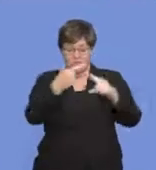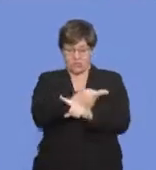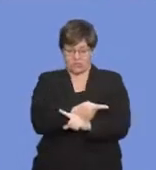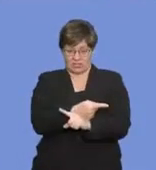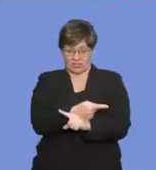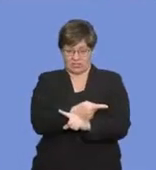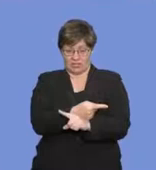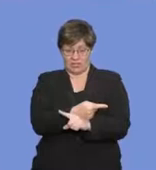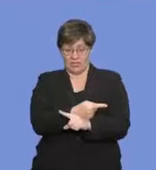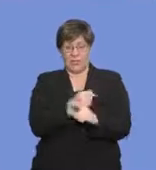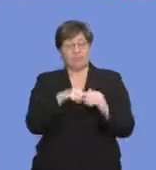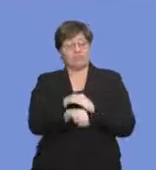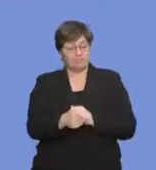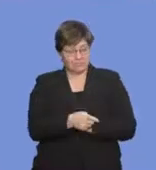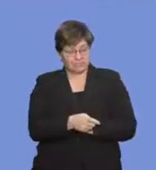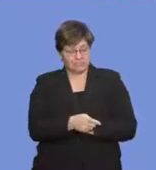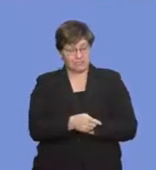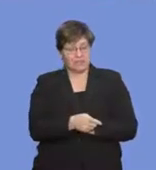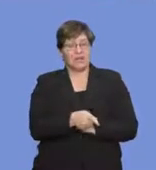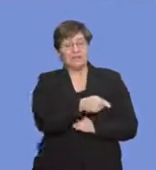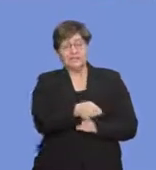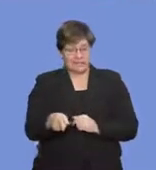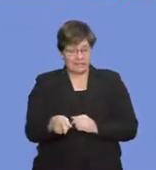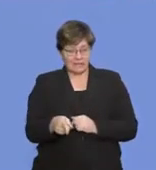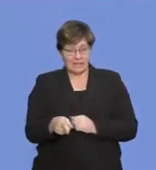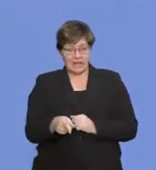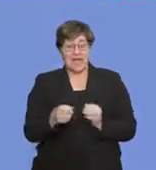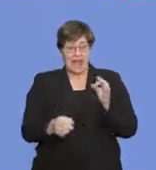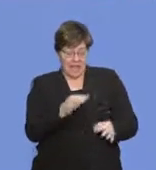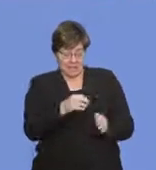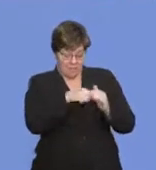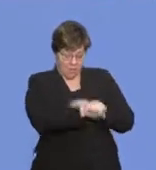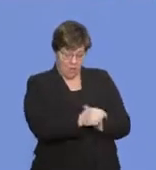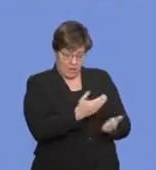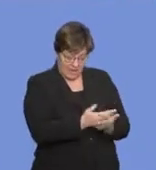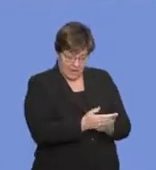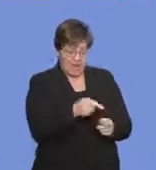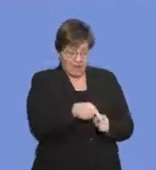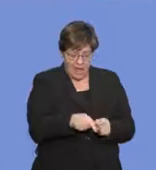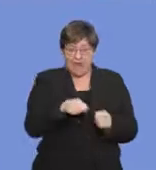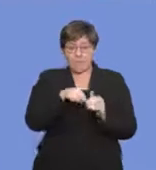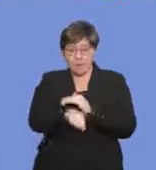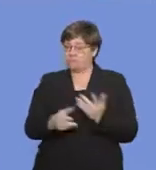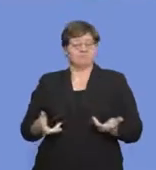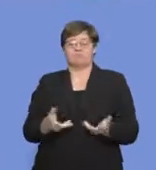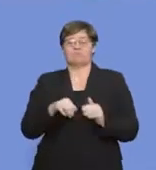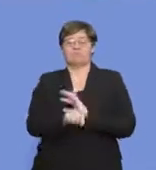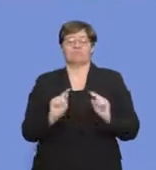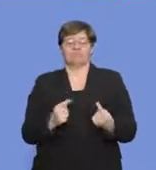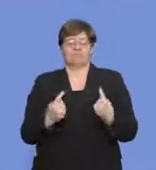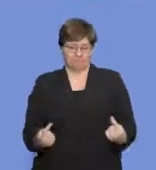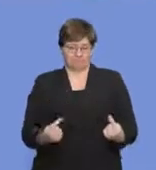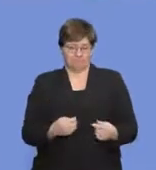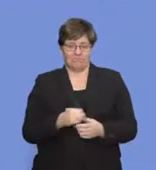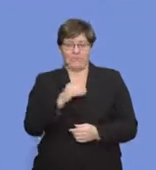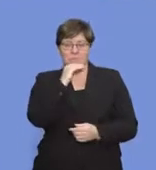species, more often than not, the offspring, if they are able to produce offspring, they are infertile, which doesn't mean